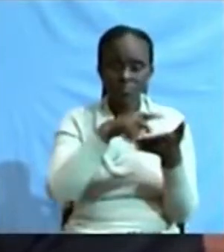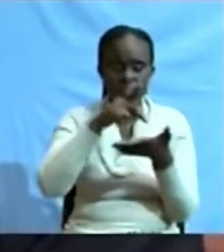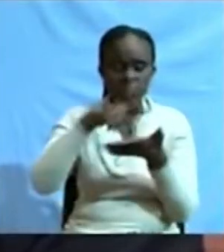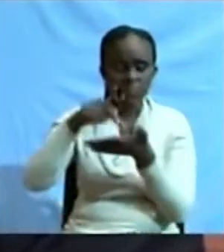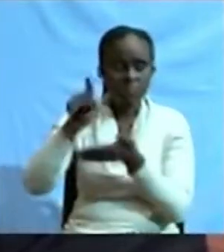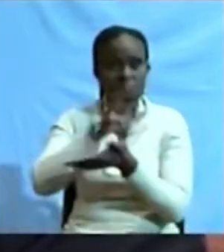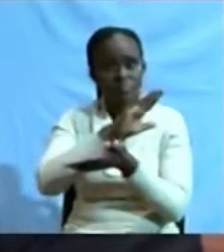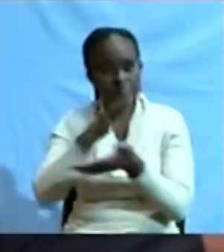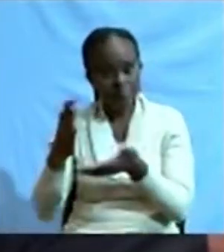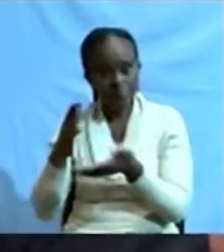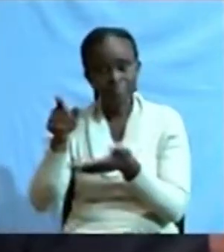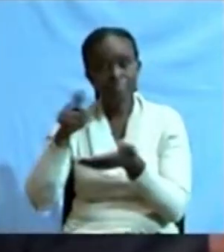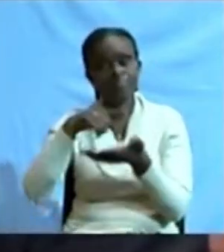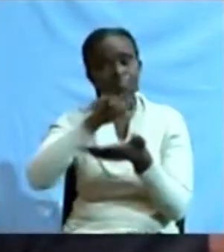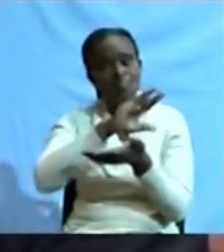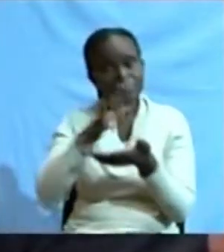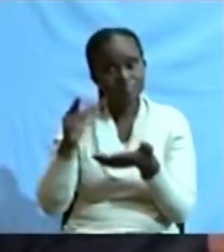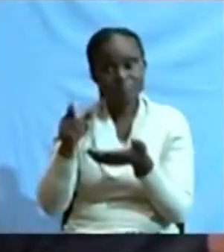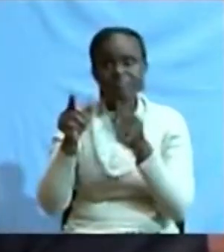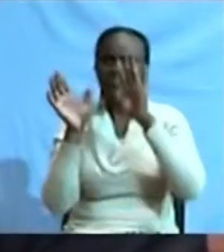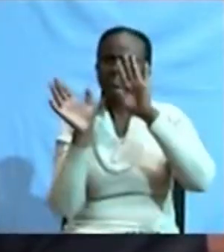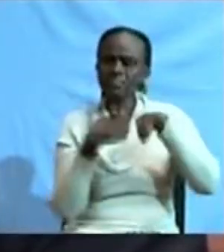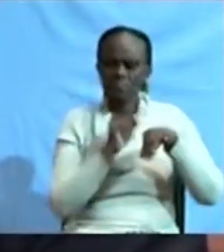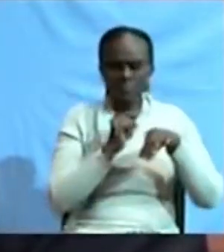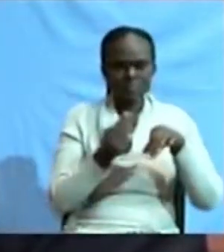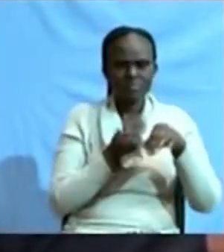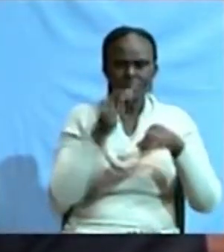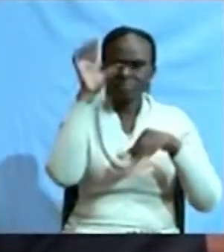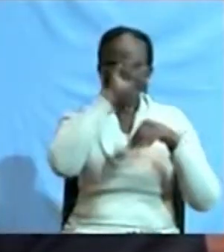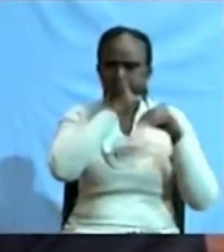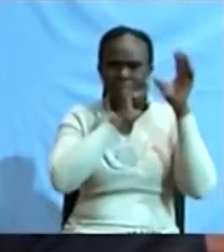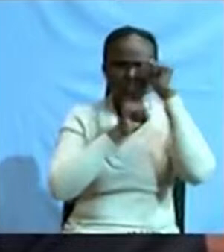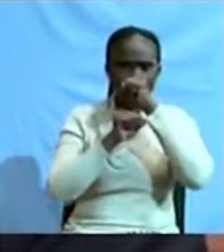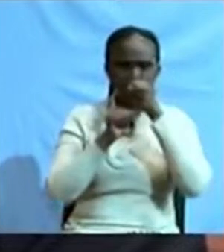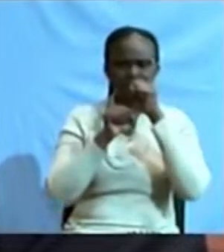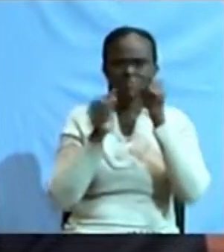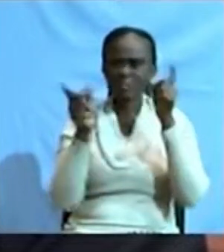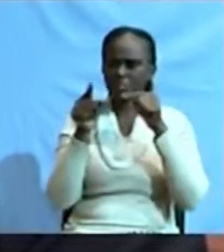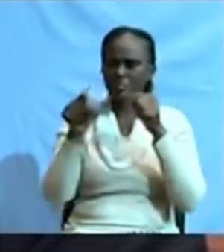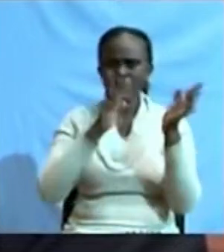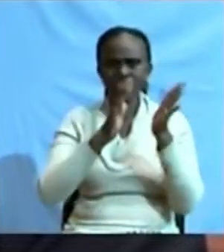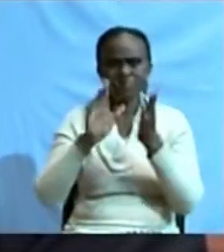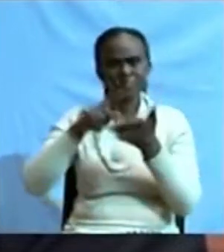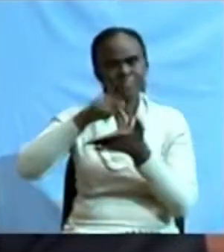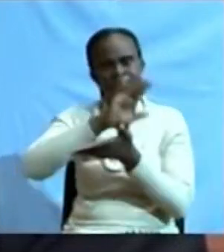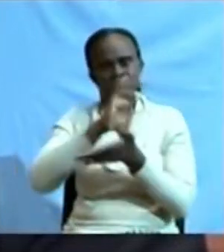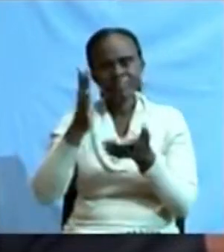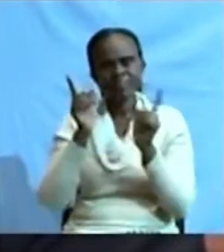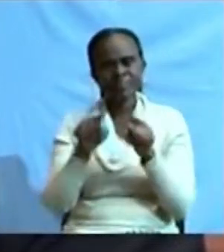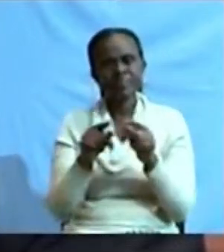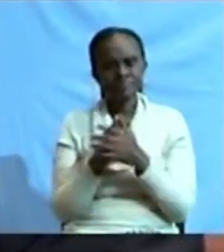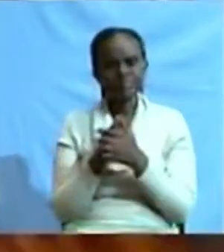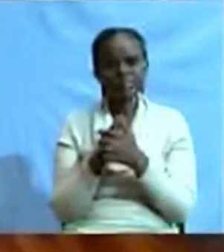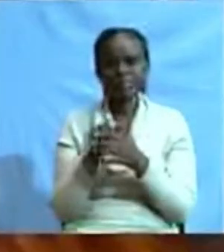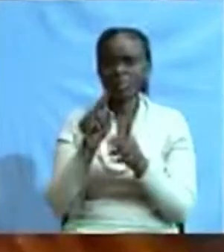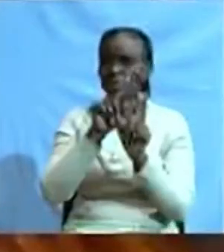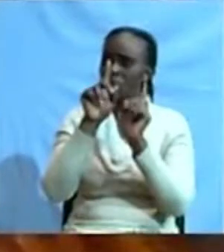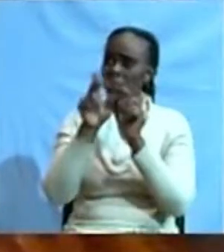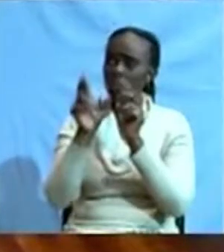reimbursing back? You've just left us in suspense. When? May that question be